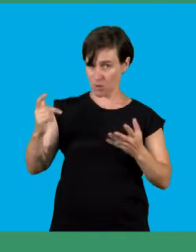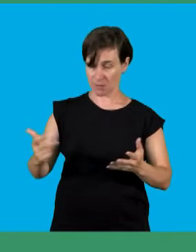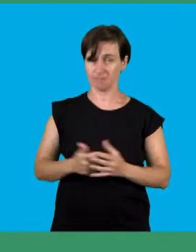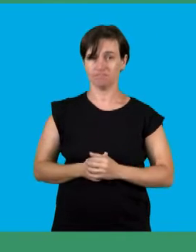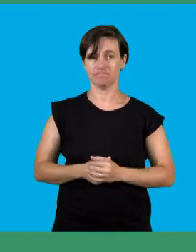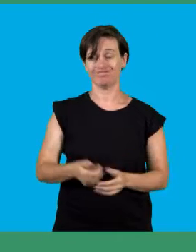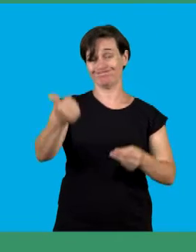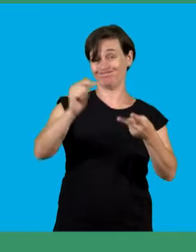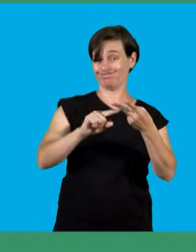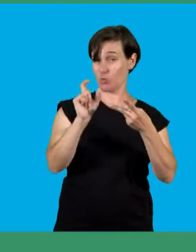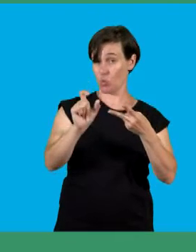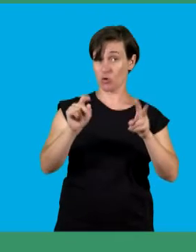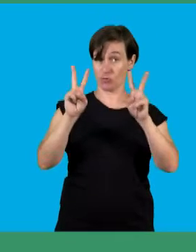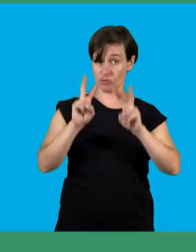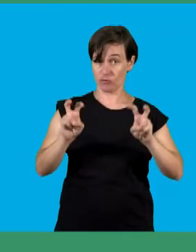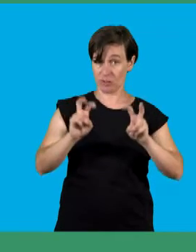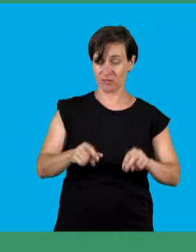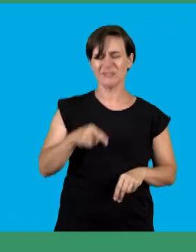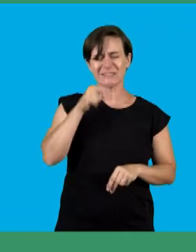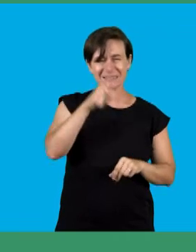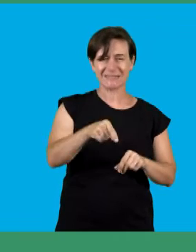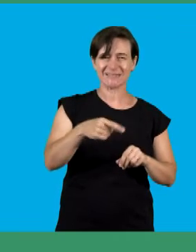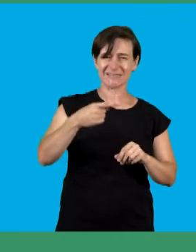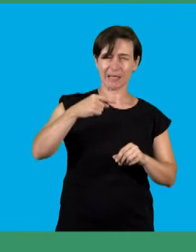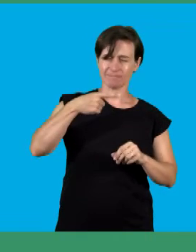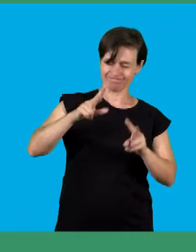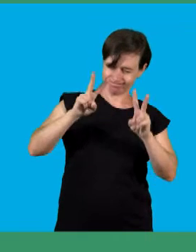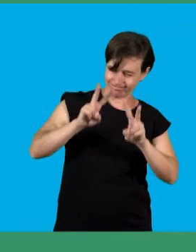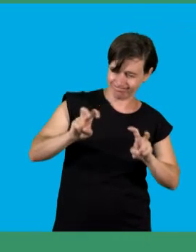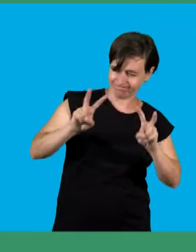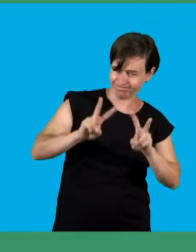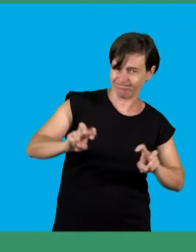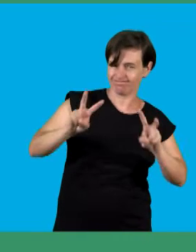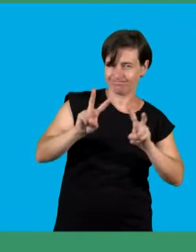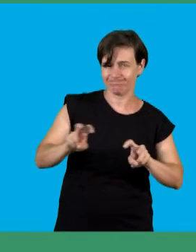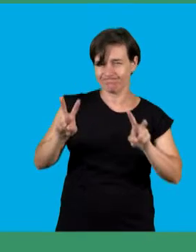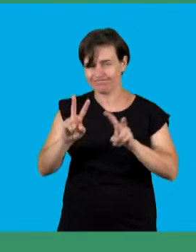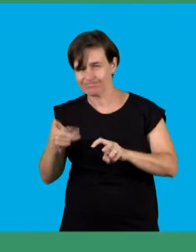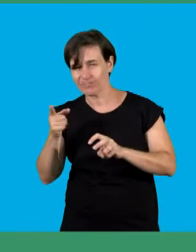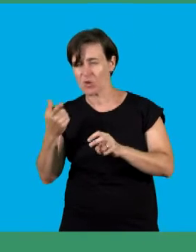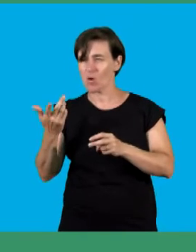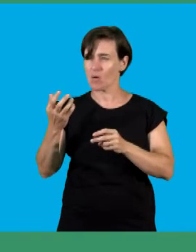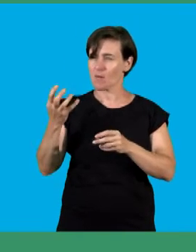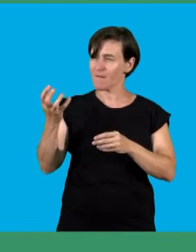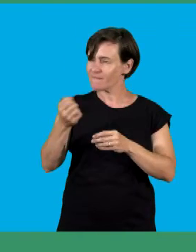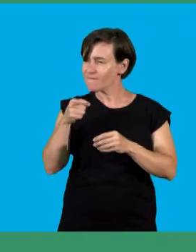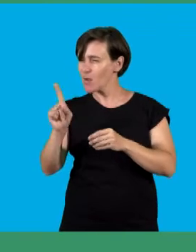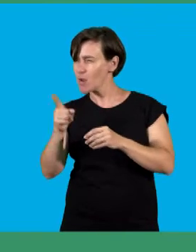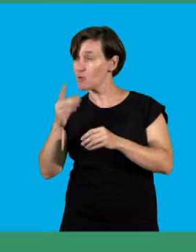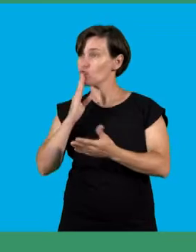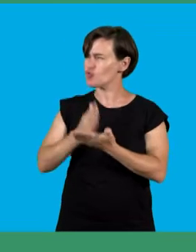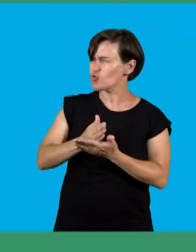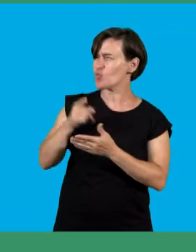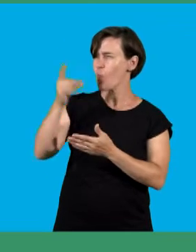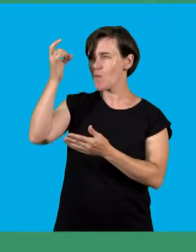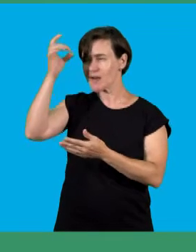market. Number 2 was a research, and we said that research is a systematic investigation to find facts or to